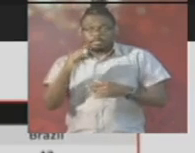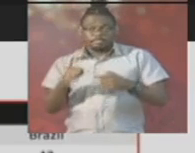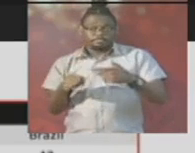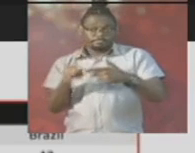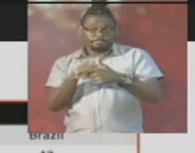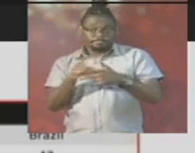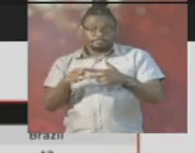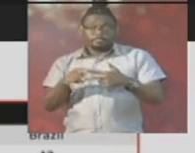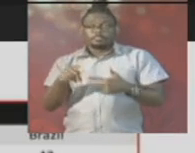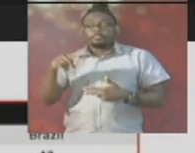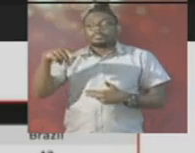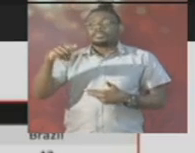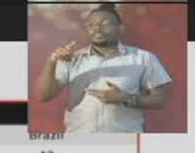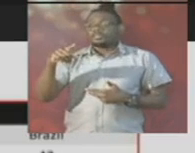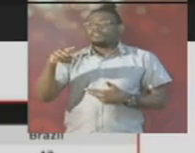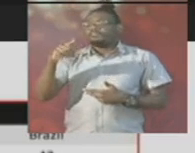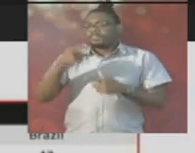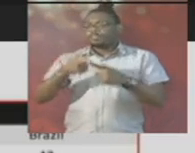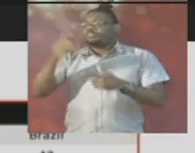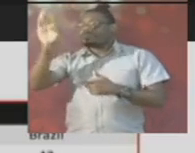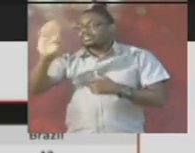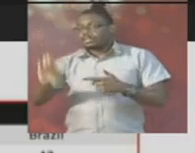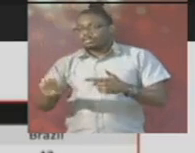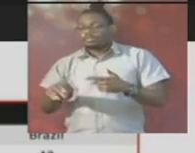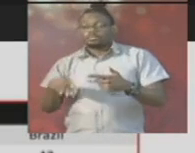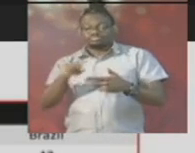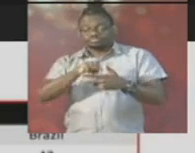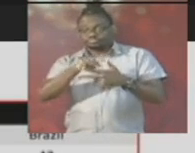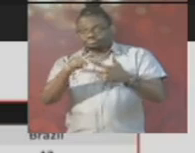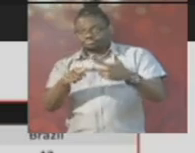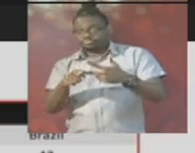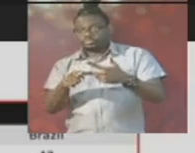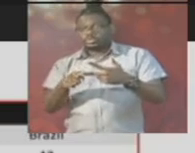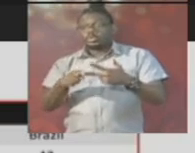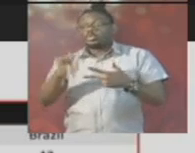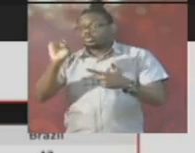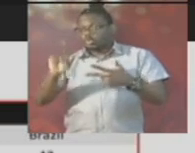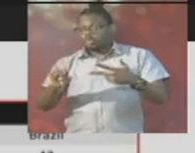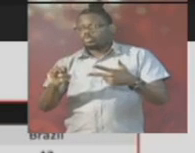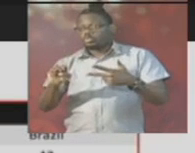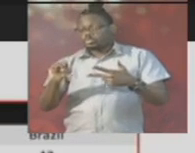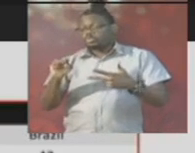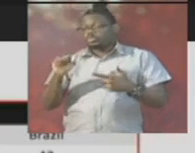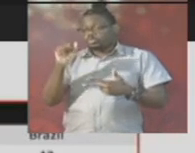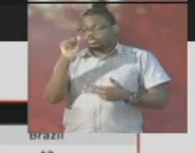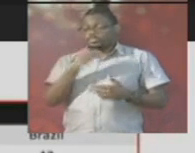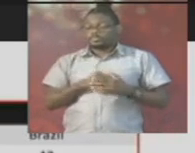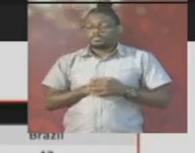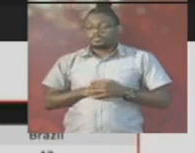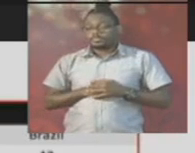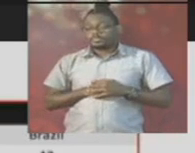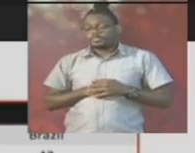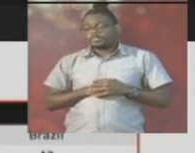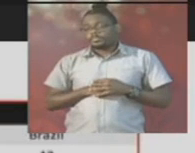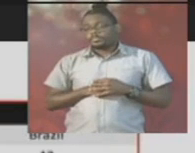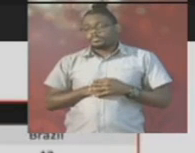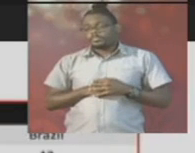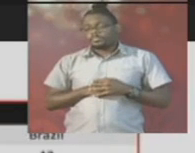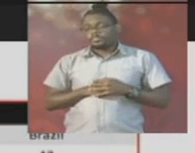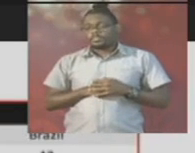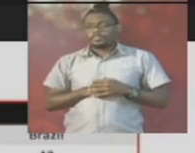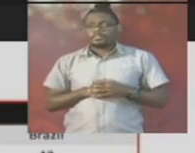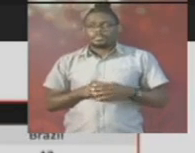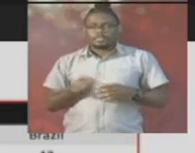column, highlighted with the red box. Now, the main concern about P1 and also some of the other variants is that they